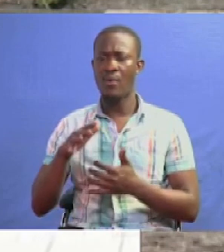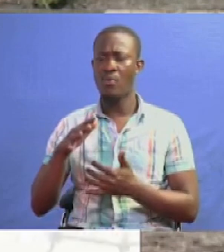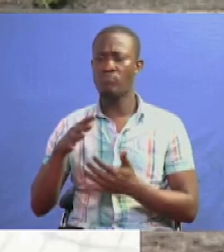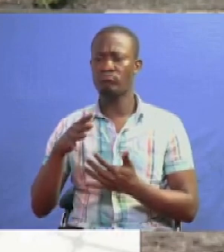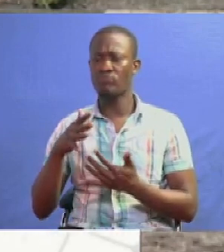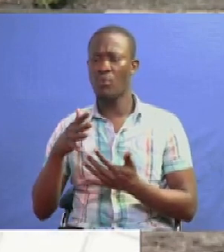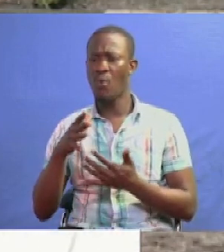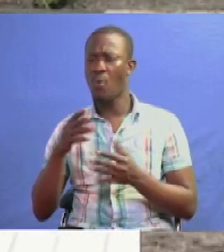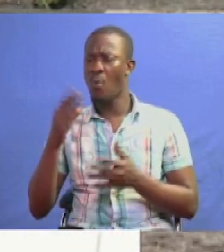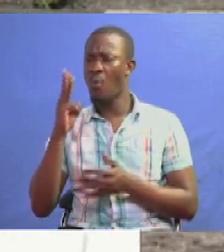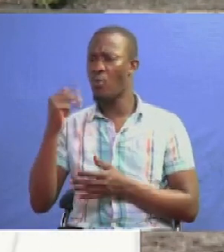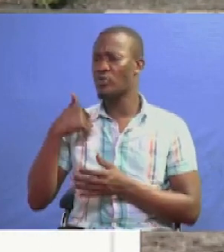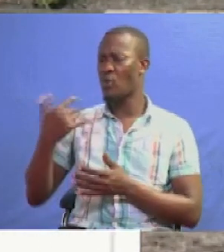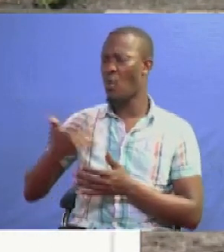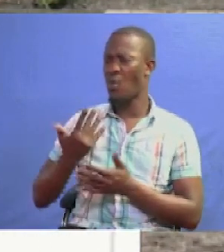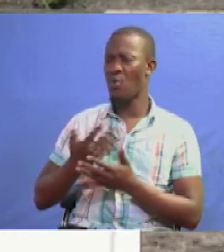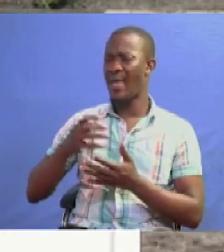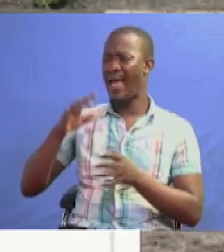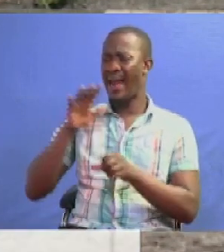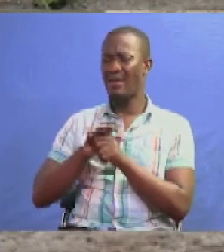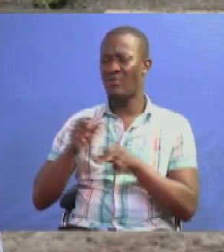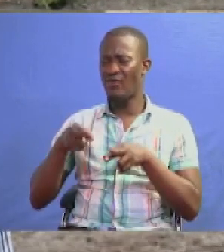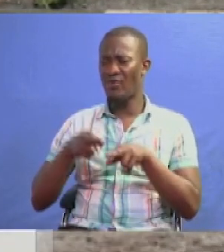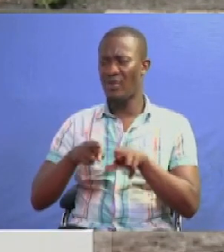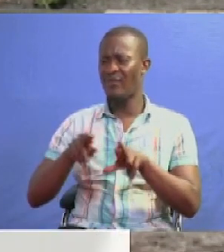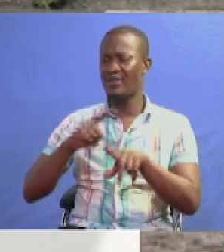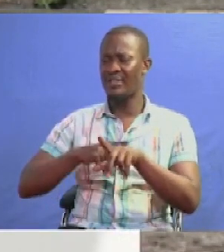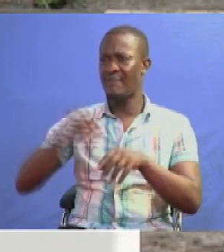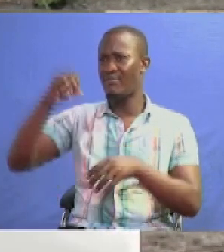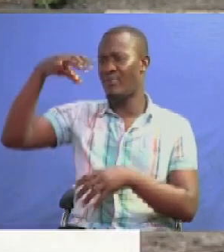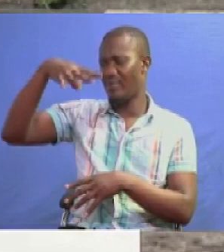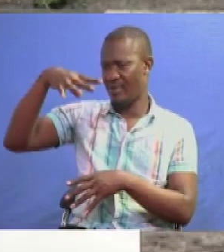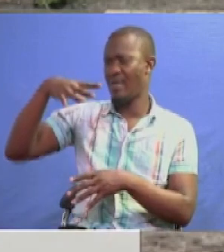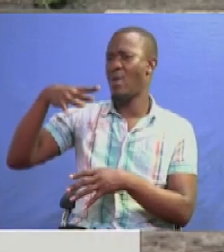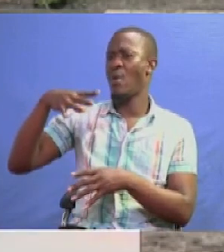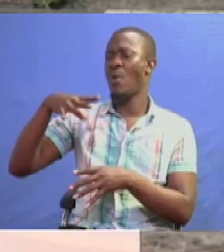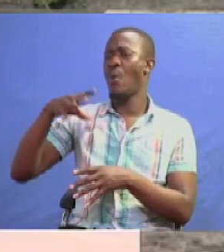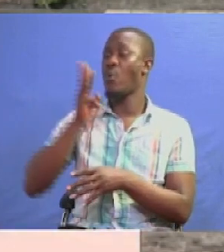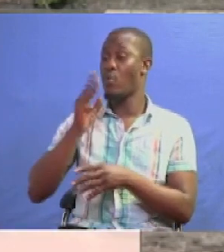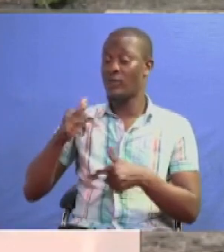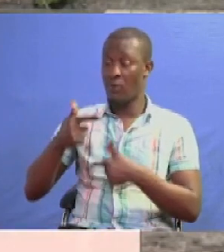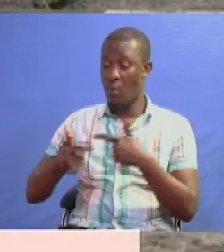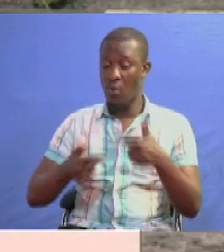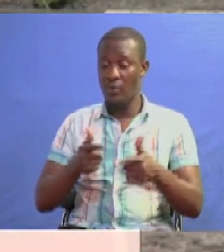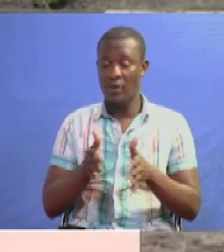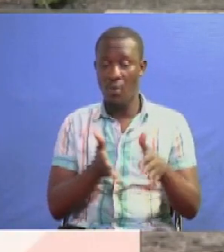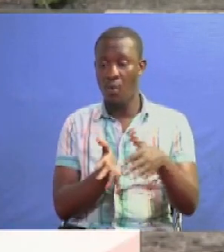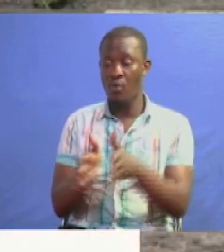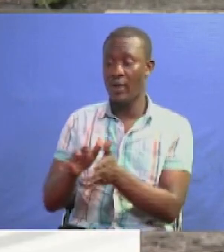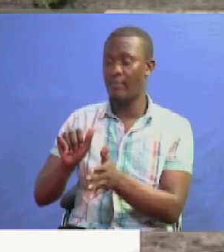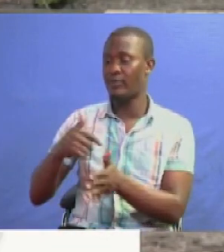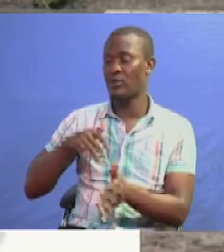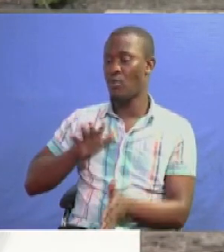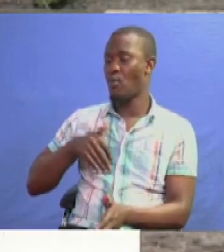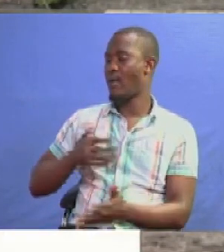kuna mto mkubwa kukinyesha mvua. So maji yakiteremka, wamama hawawezi kuwa wanapitia huko.